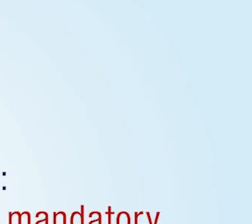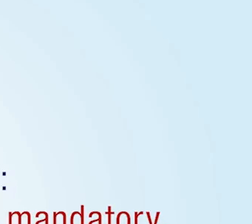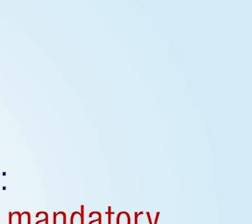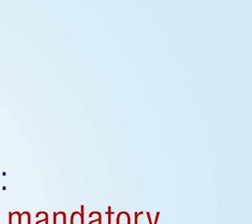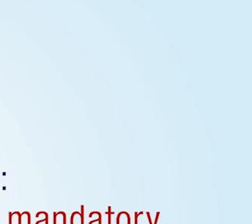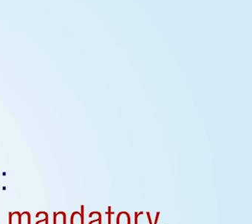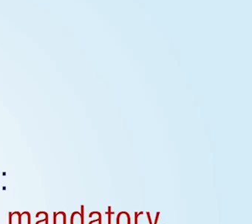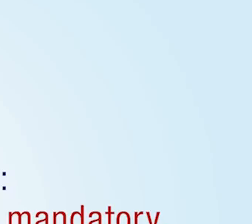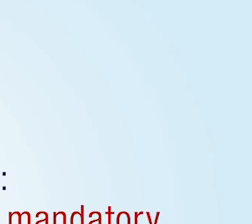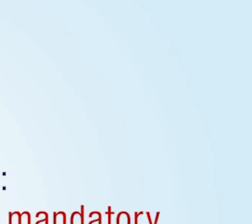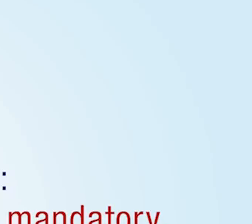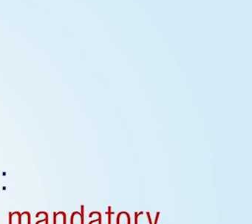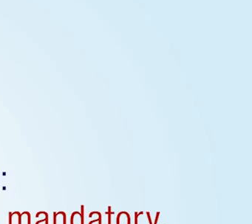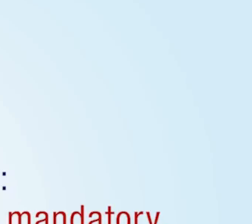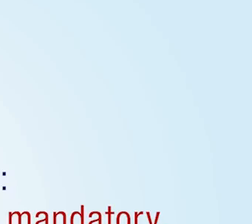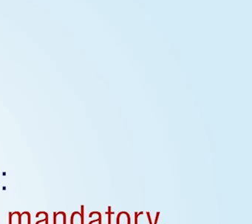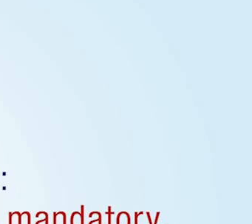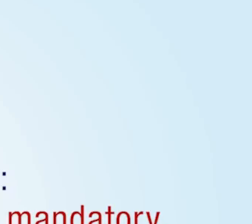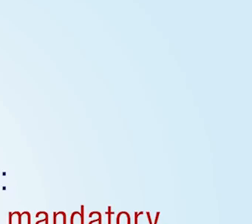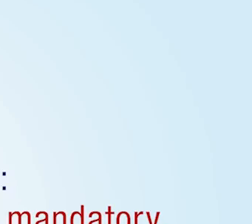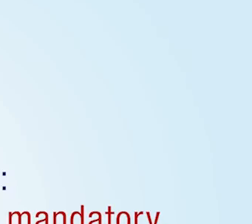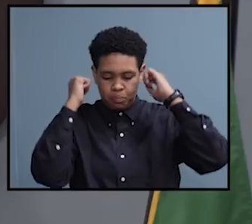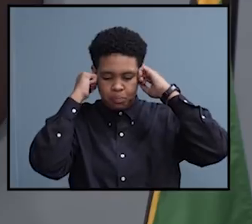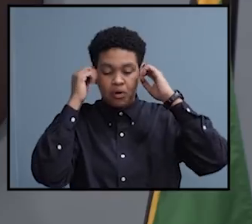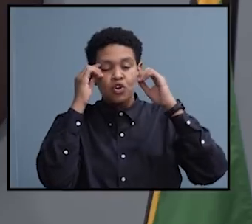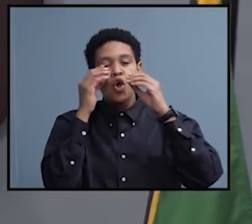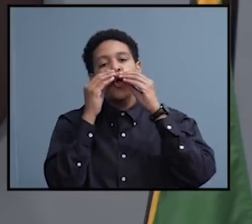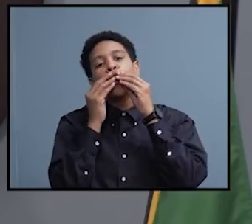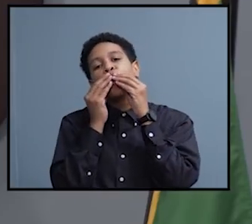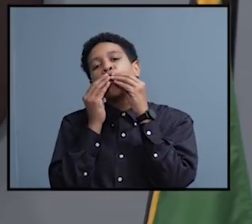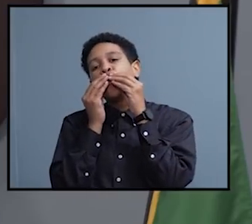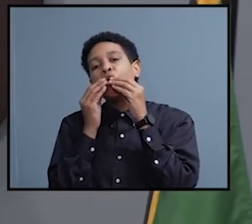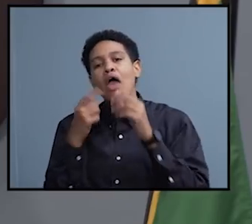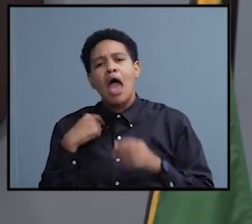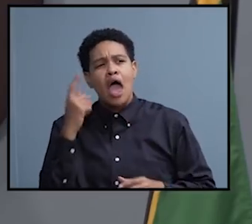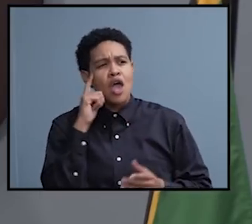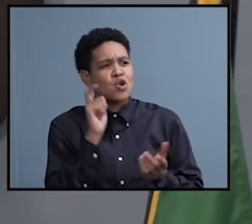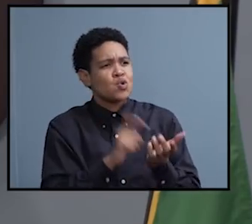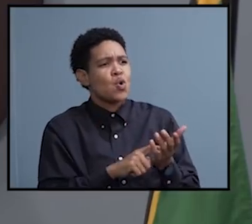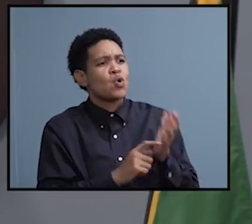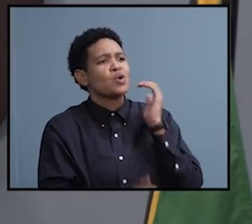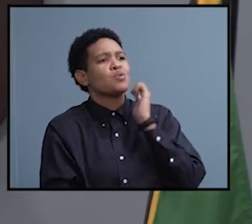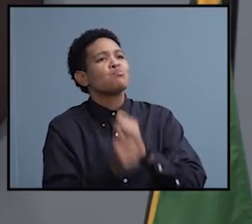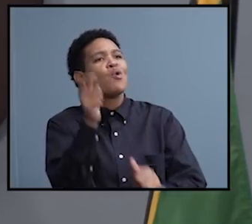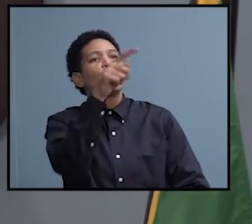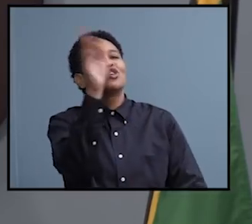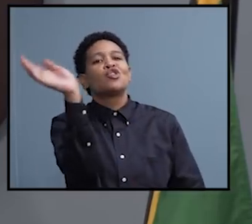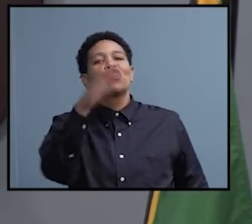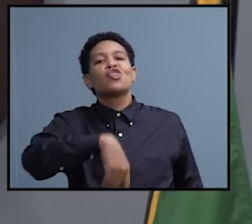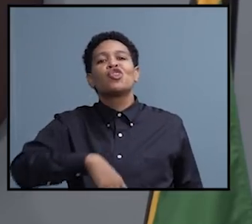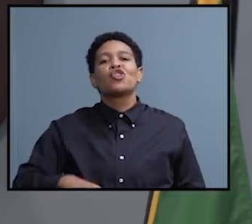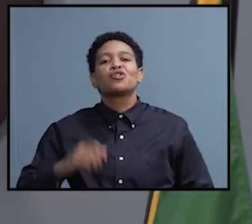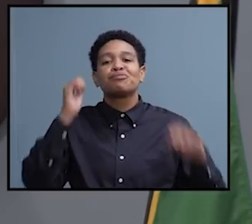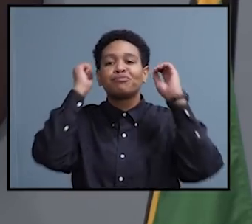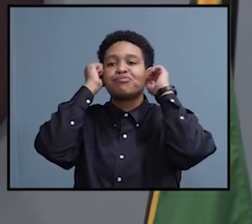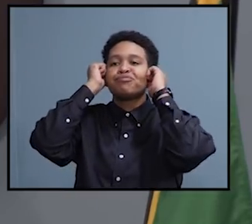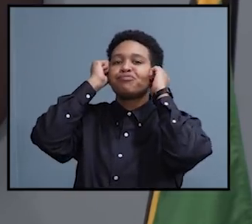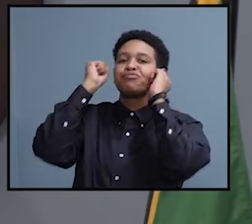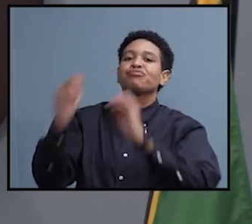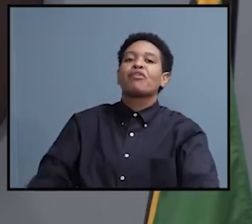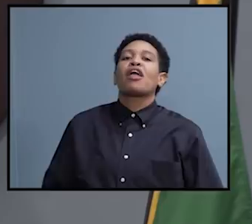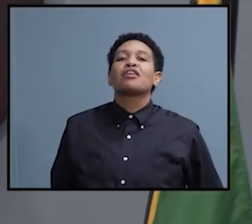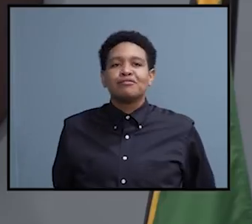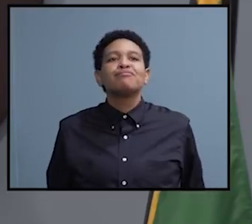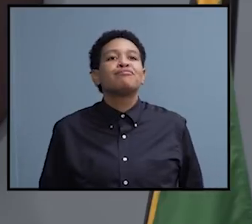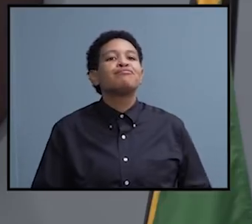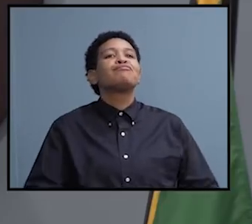cover your nose and mouth. I have noticed a decrease in the number of persons wearing masks as I